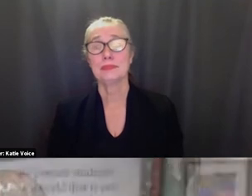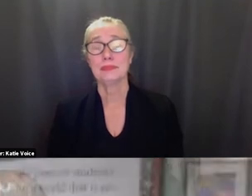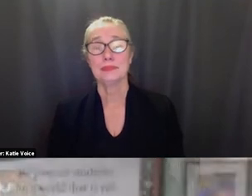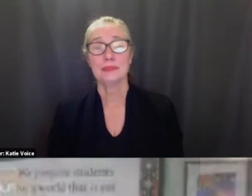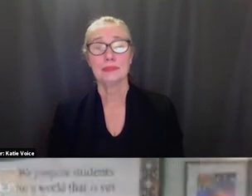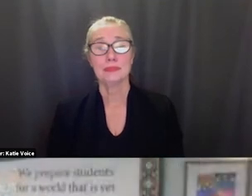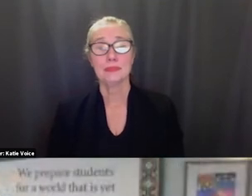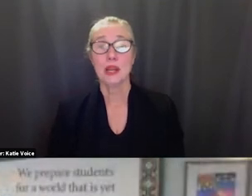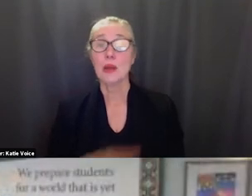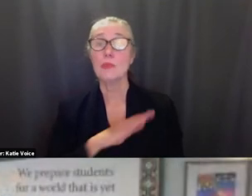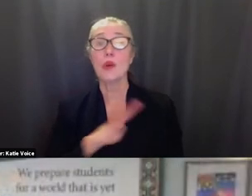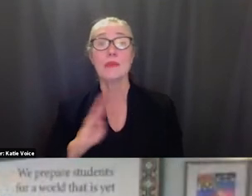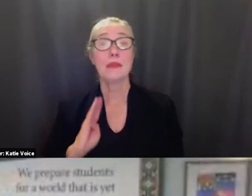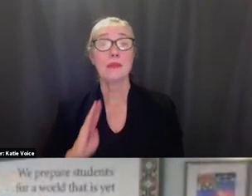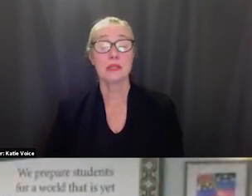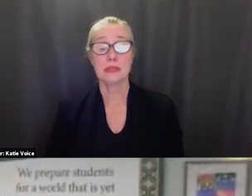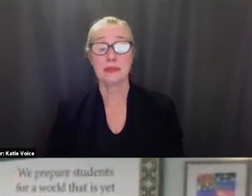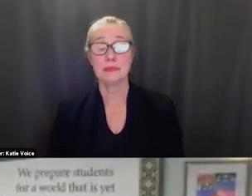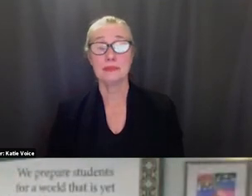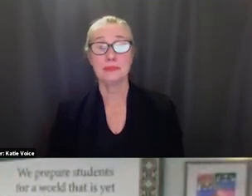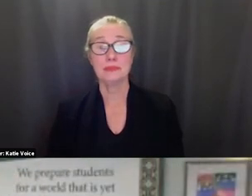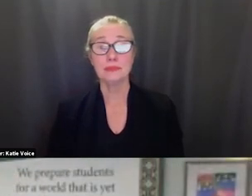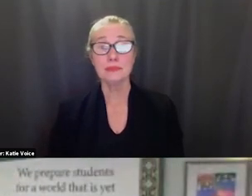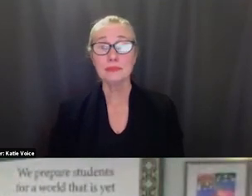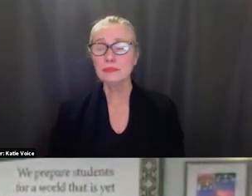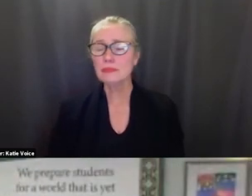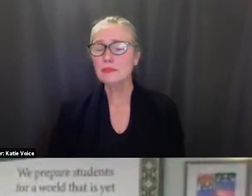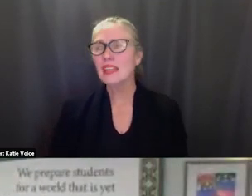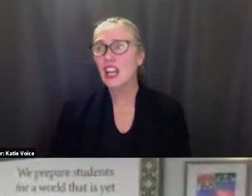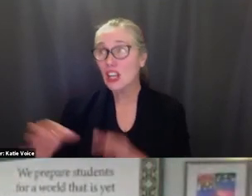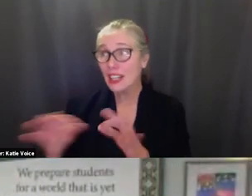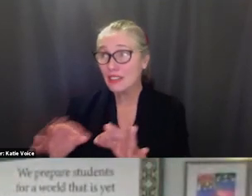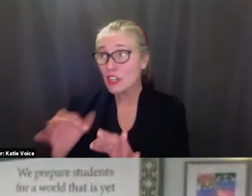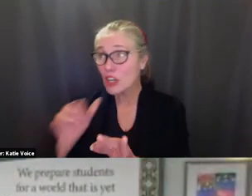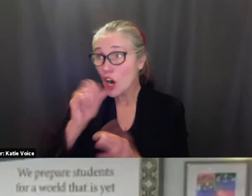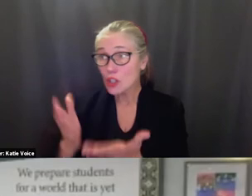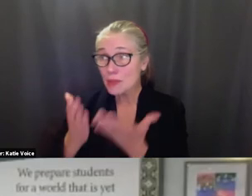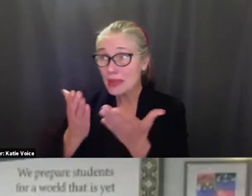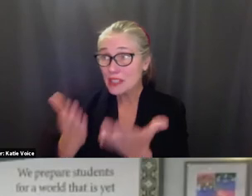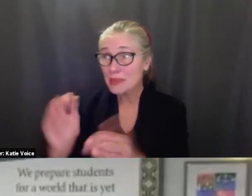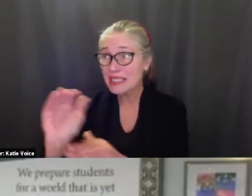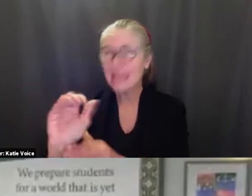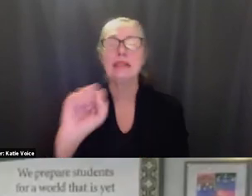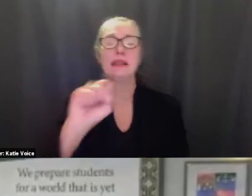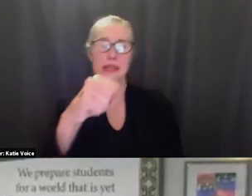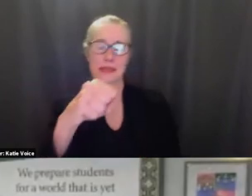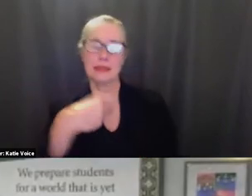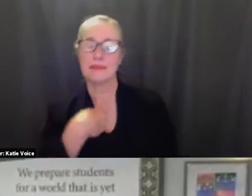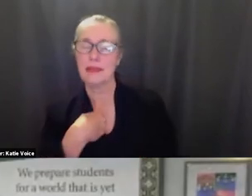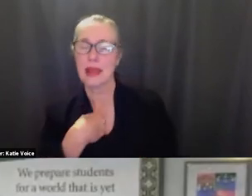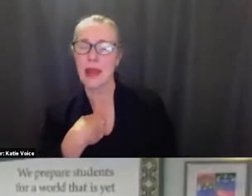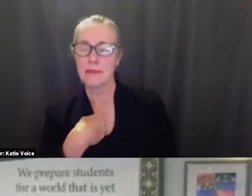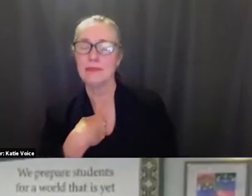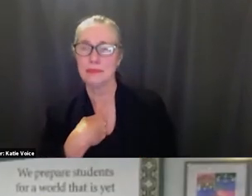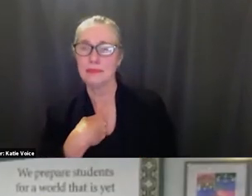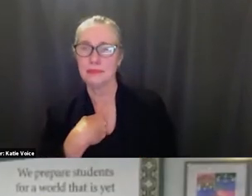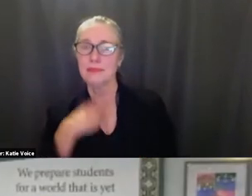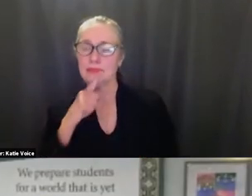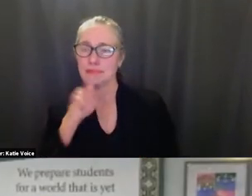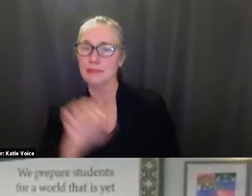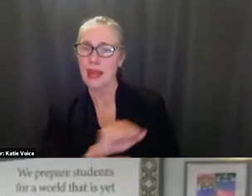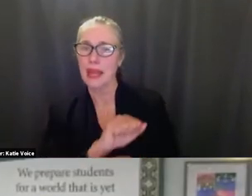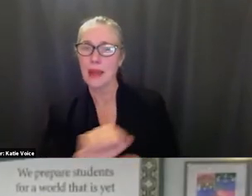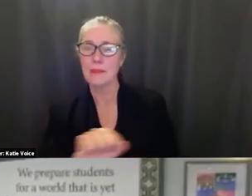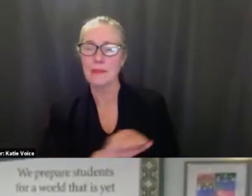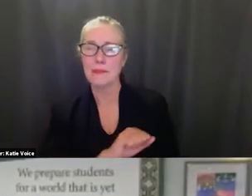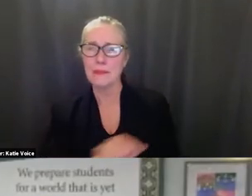board members just a clarification though you're not making that motion this evening i am uh but we i thought we pulled